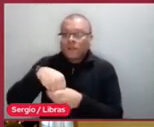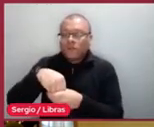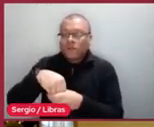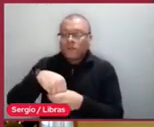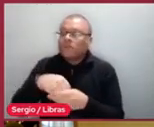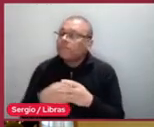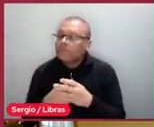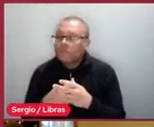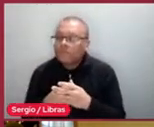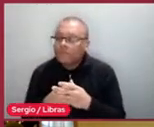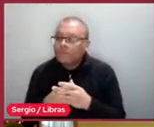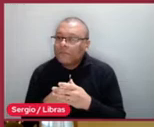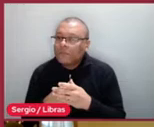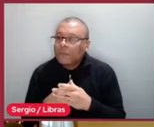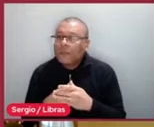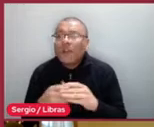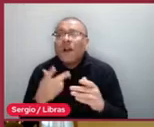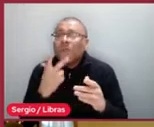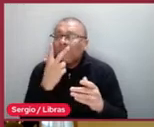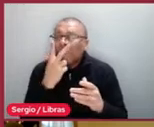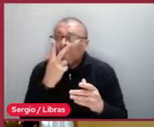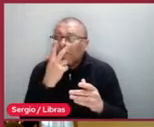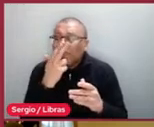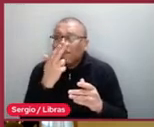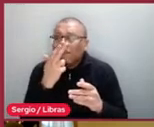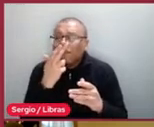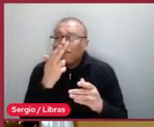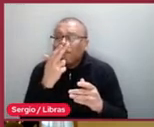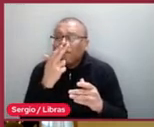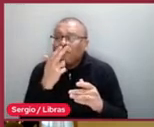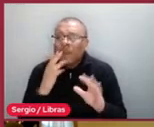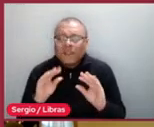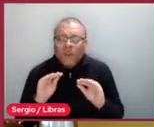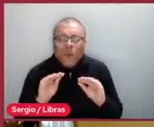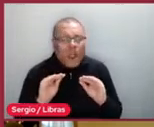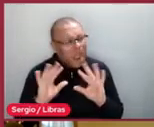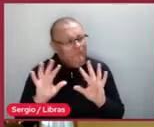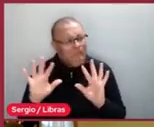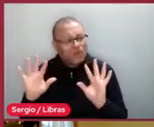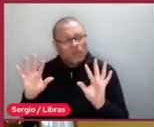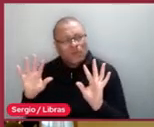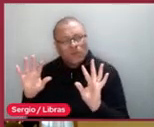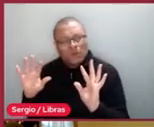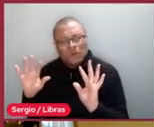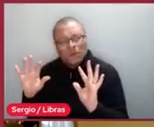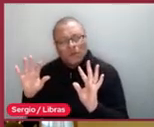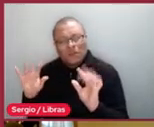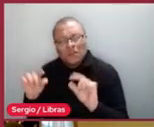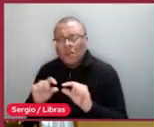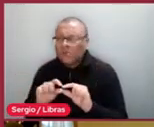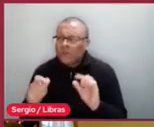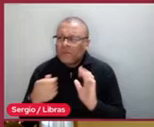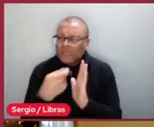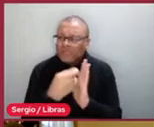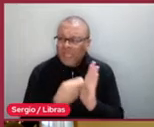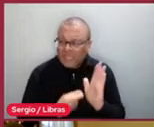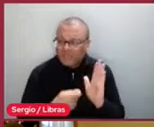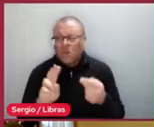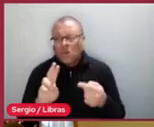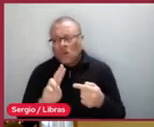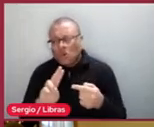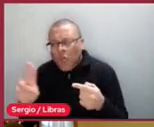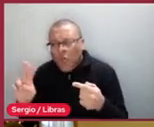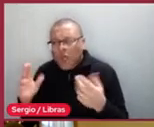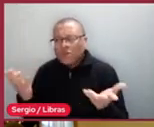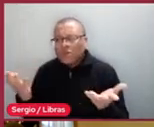So if it's not clear, this is HTML. So input type text, name, it's missing